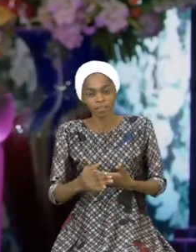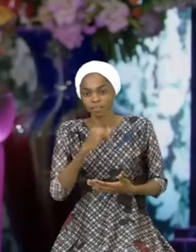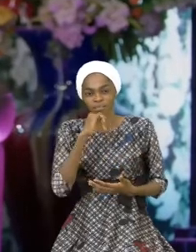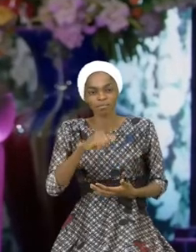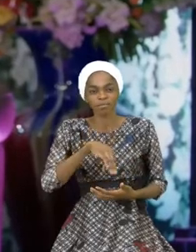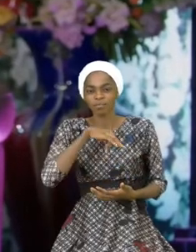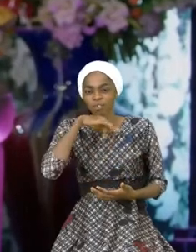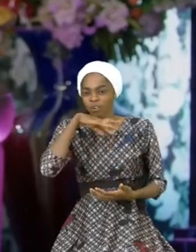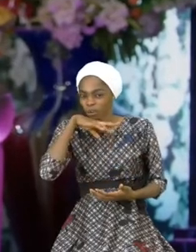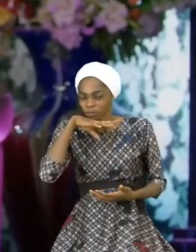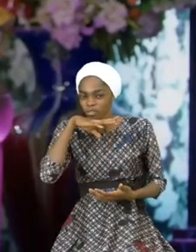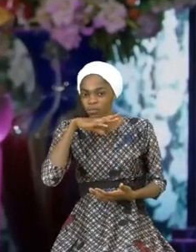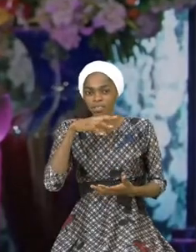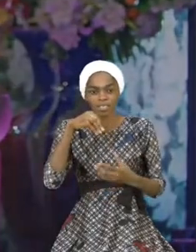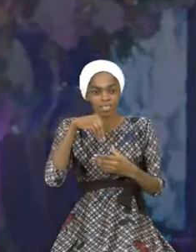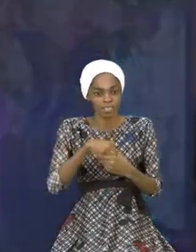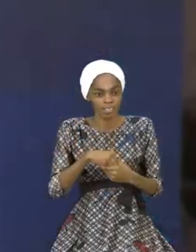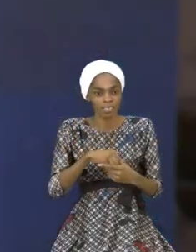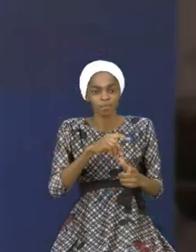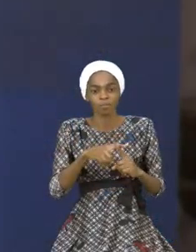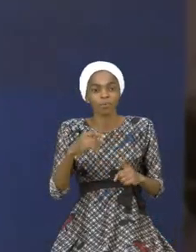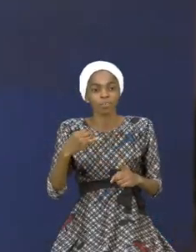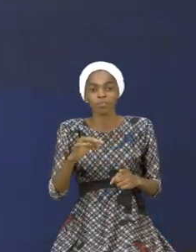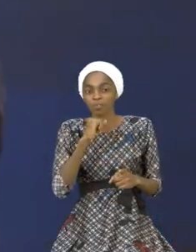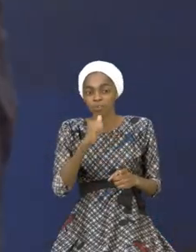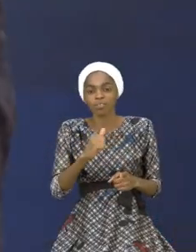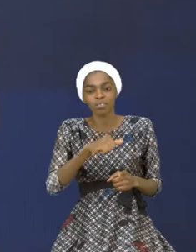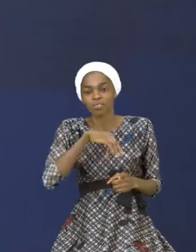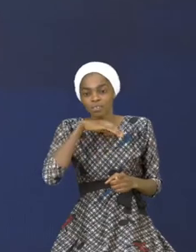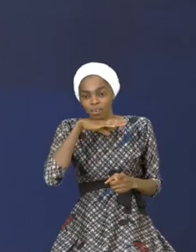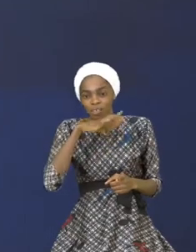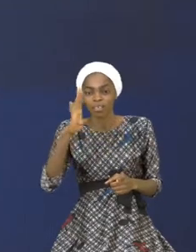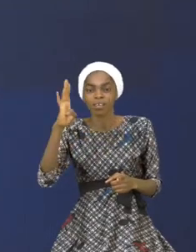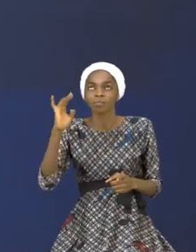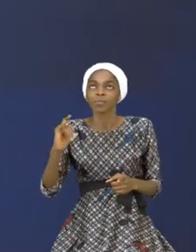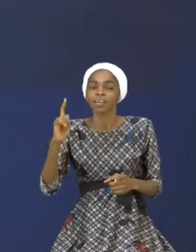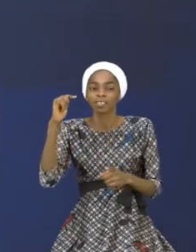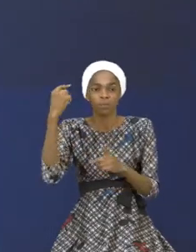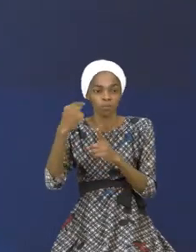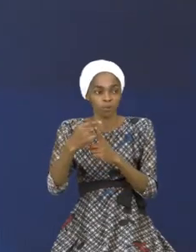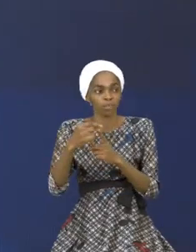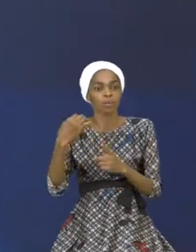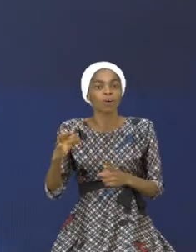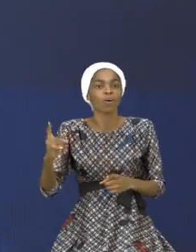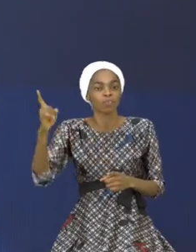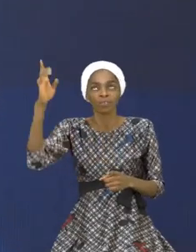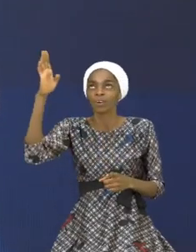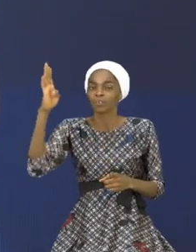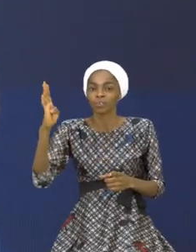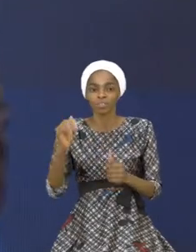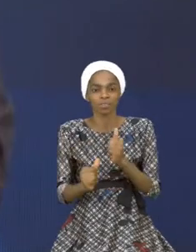siege but of incorruptible by the words of god which leave